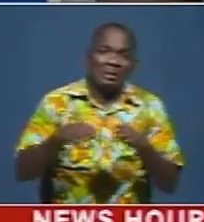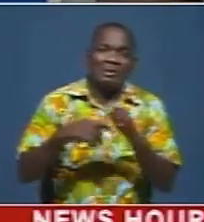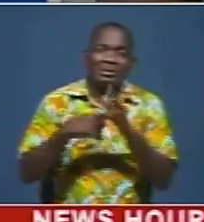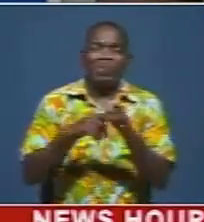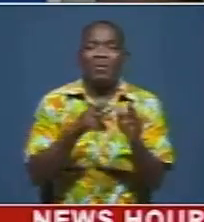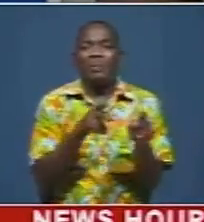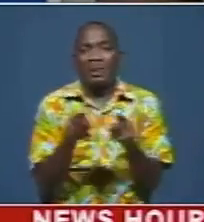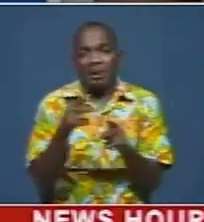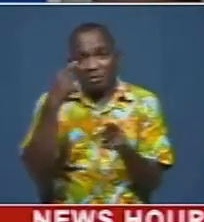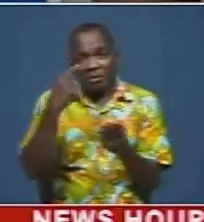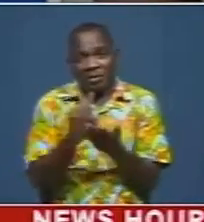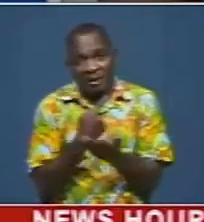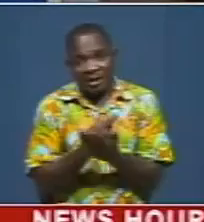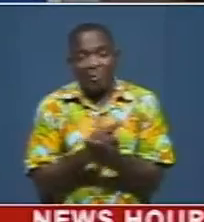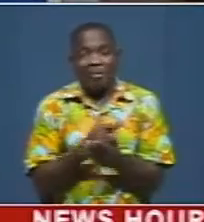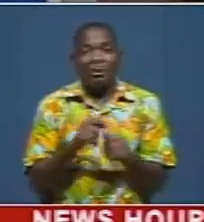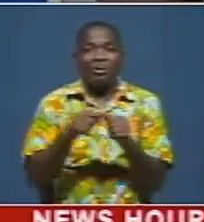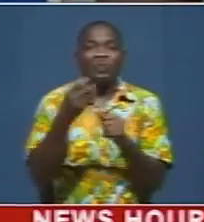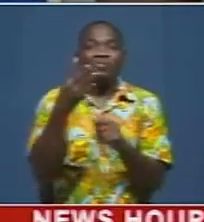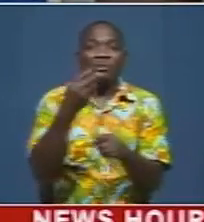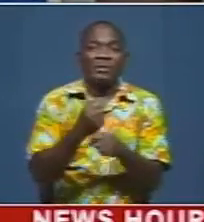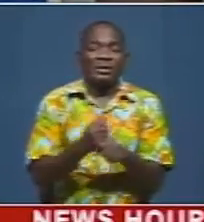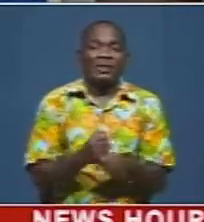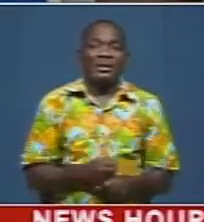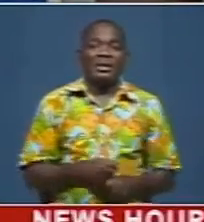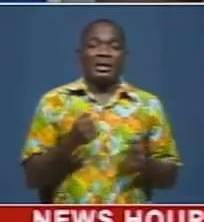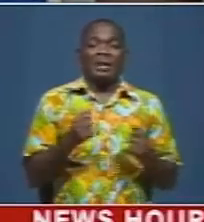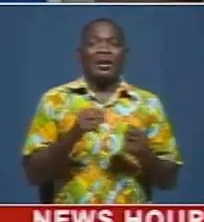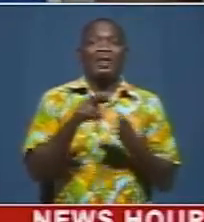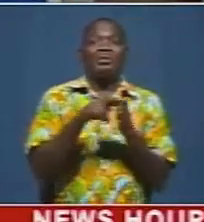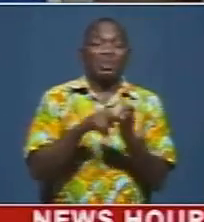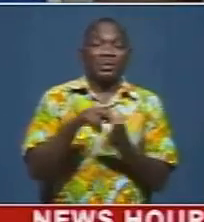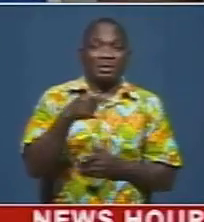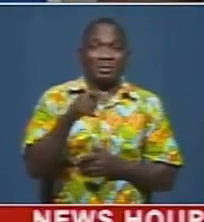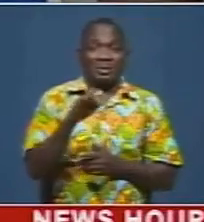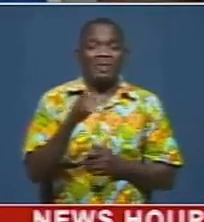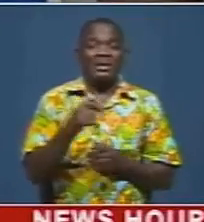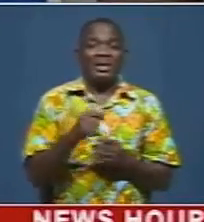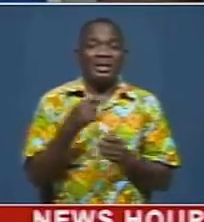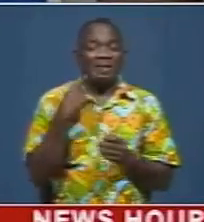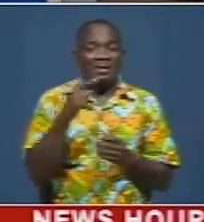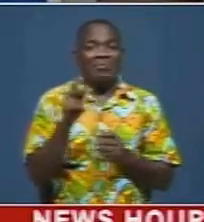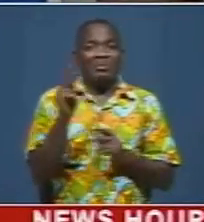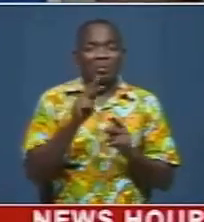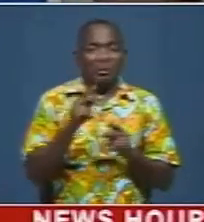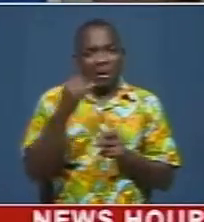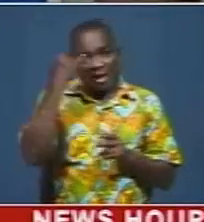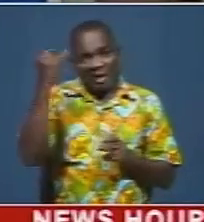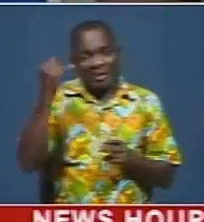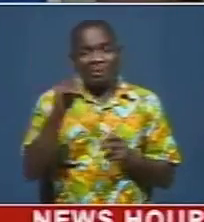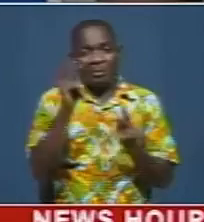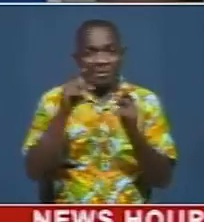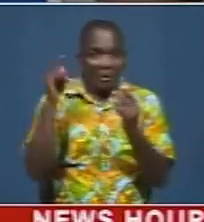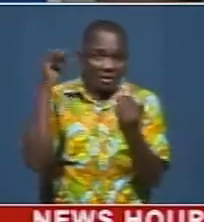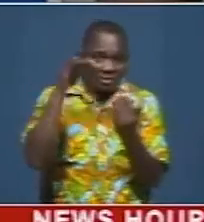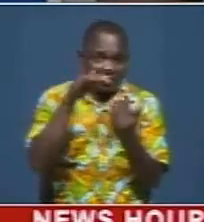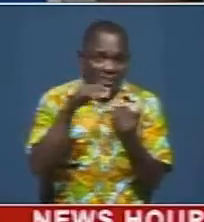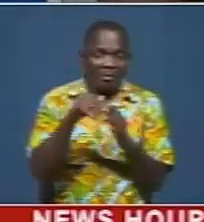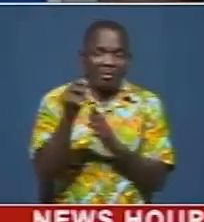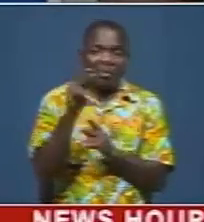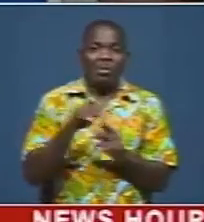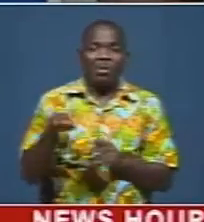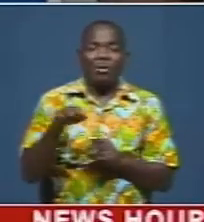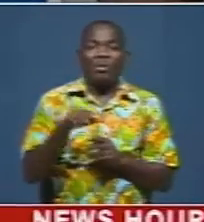for the country in the next 4 years. In the following report, GBC News samples the views and expectations of residents